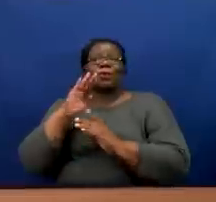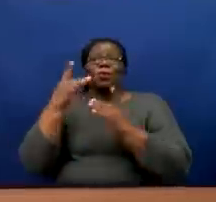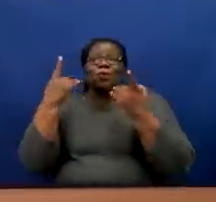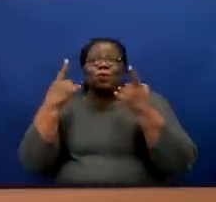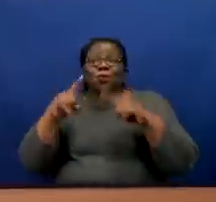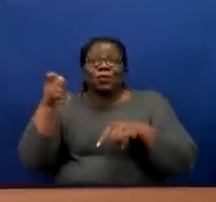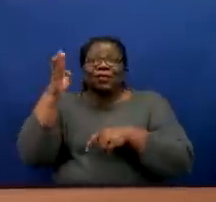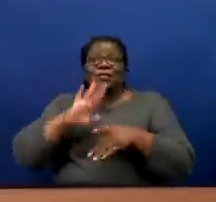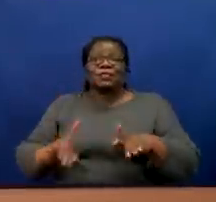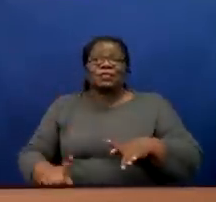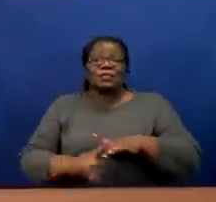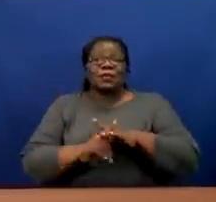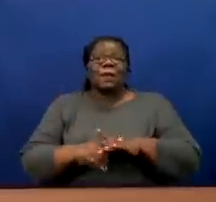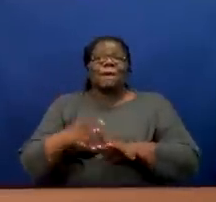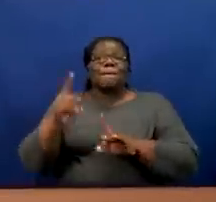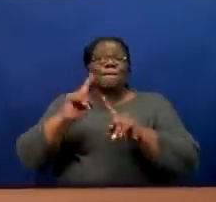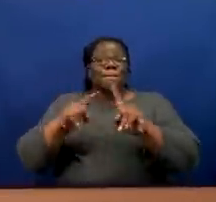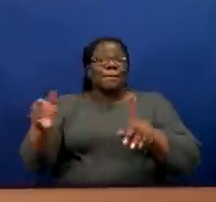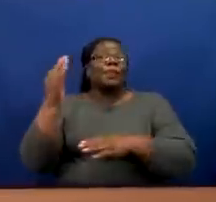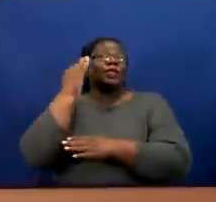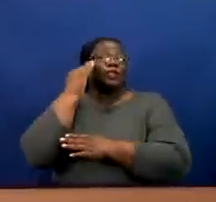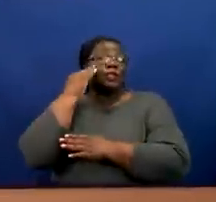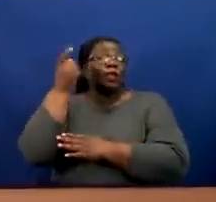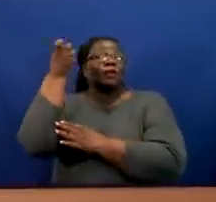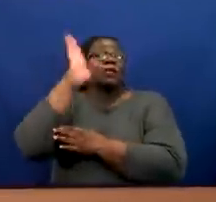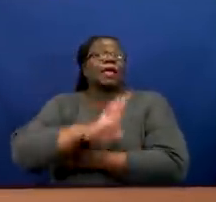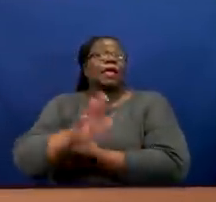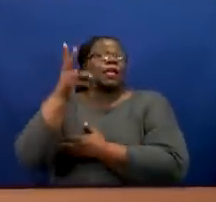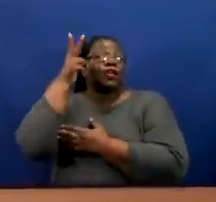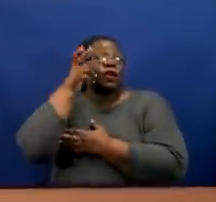I tell you, he heard you when you